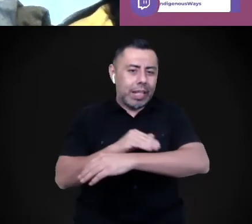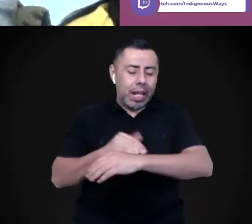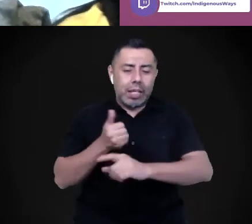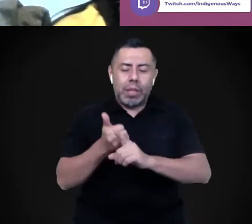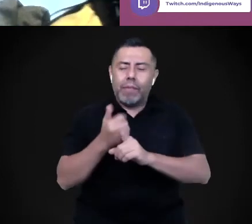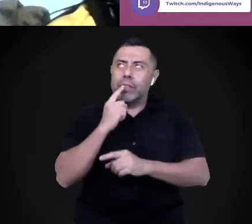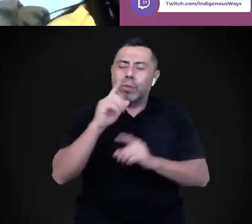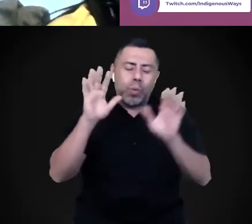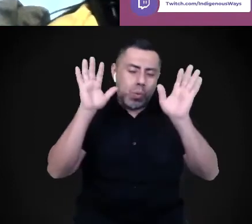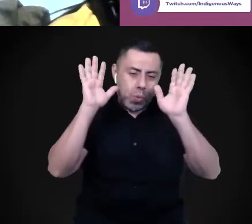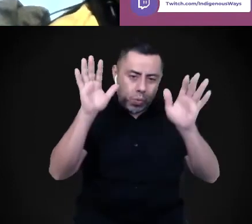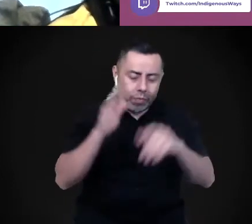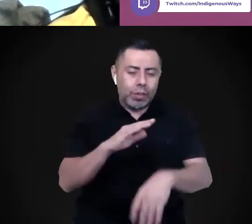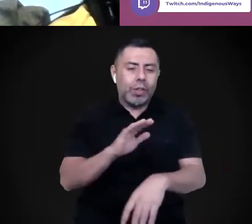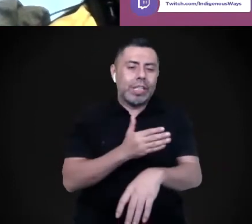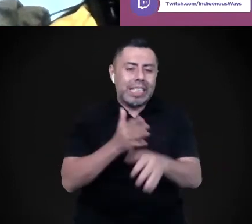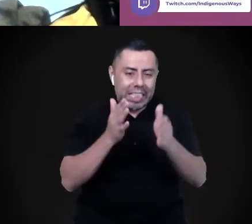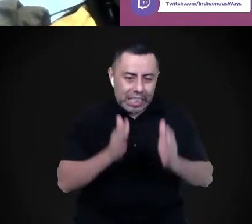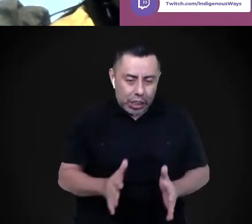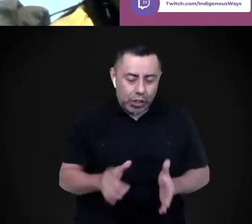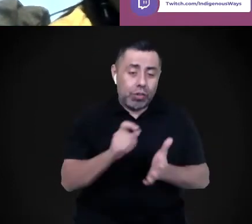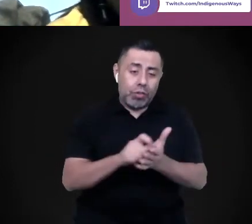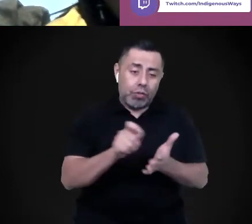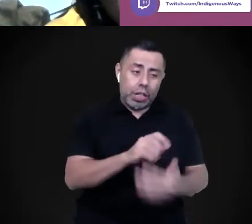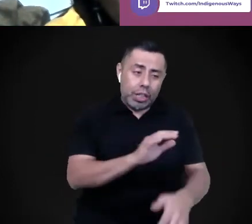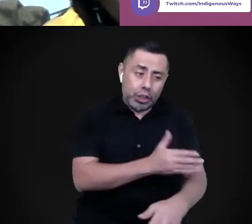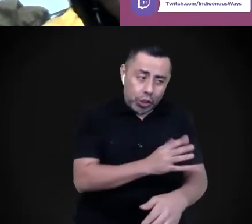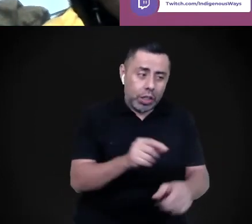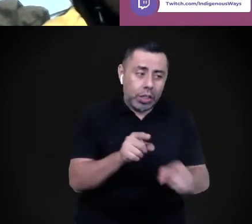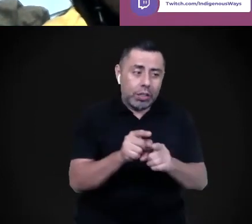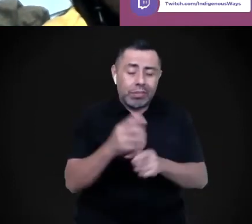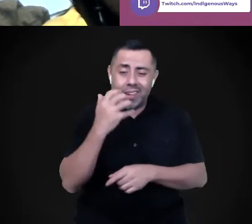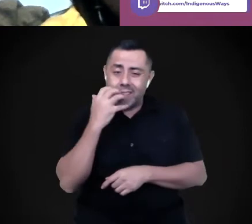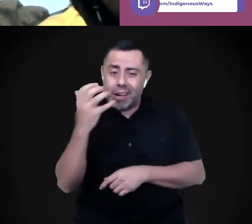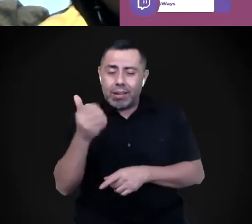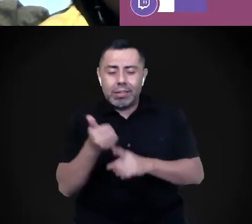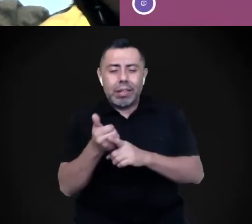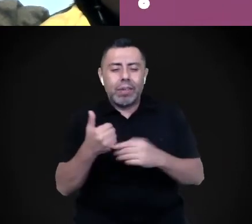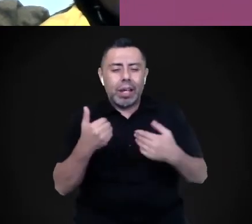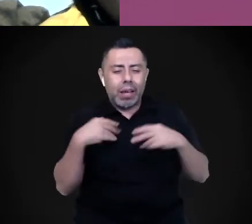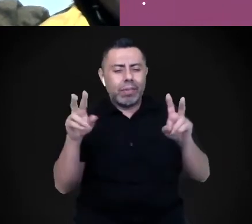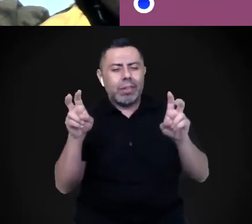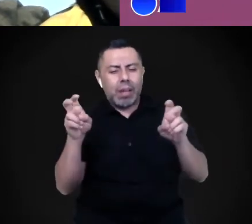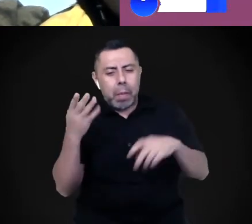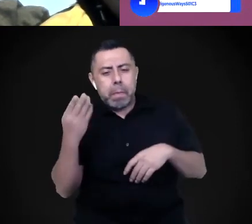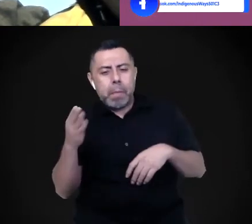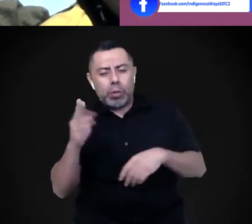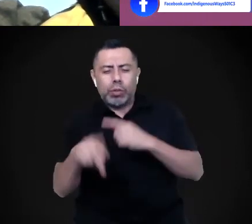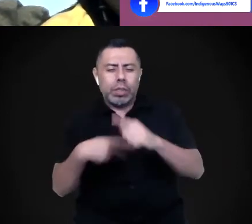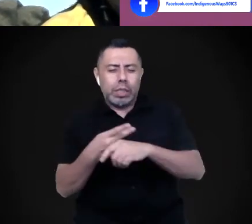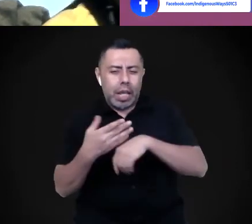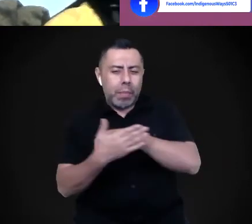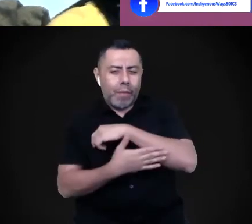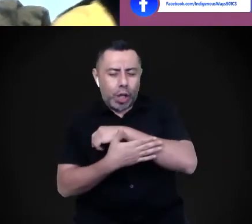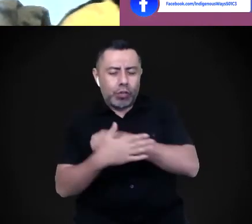musician, bluesy country style. So that's going to be 3 o'clock on